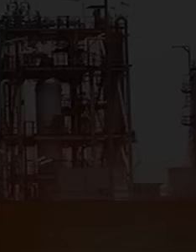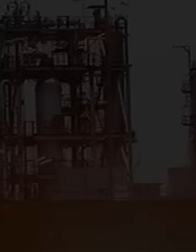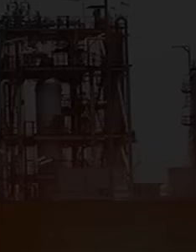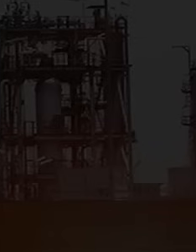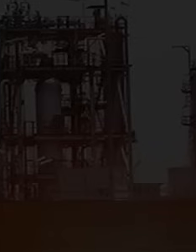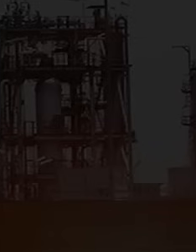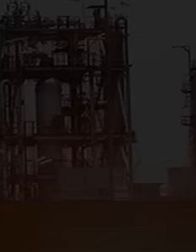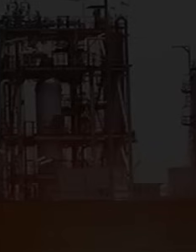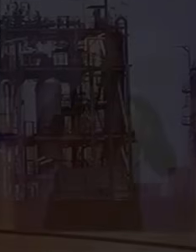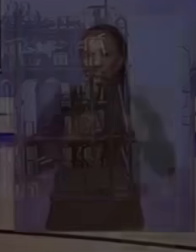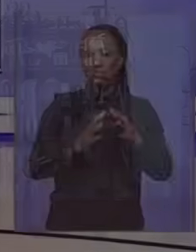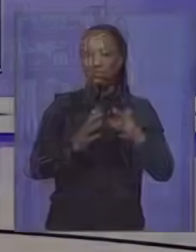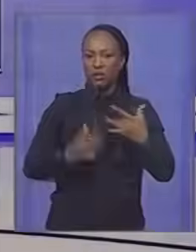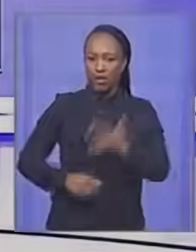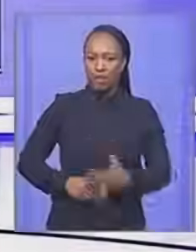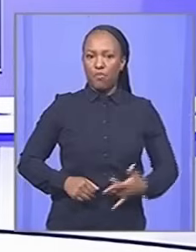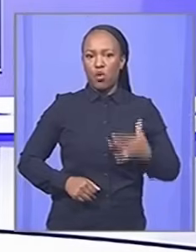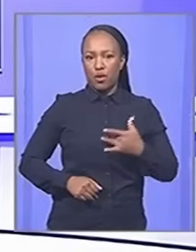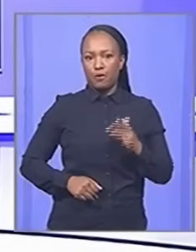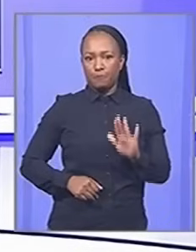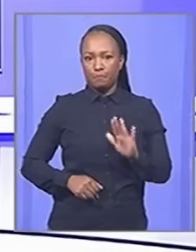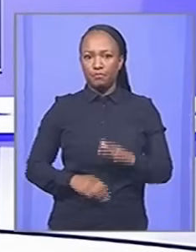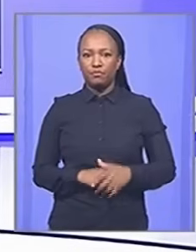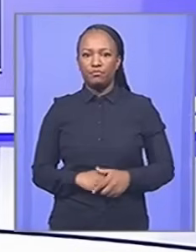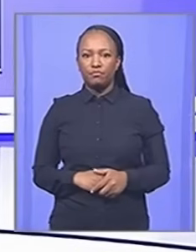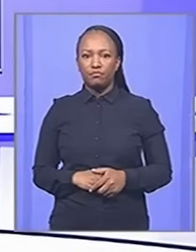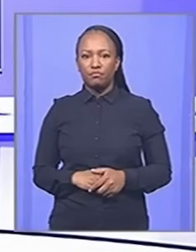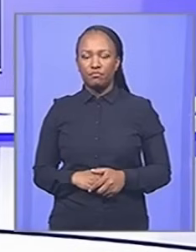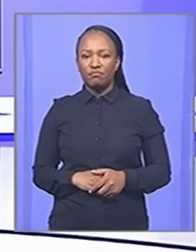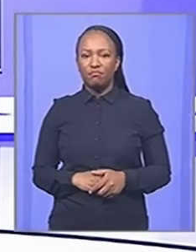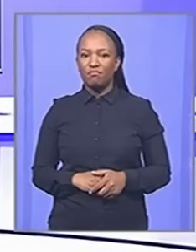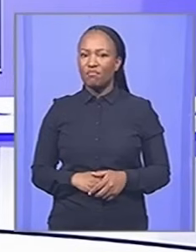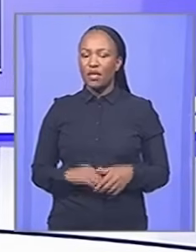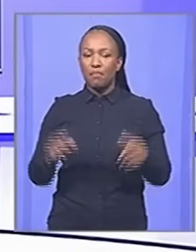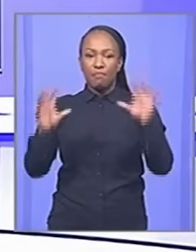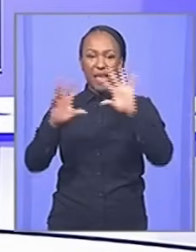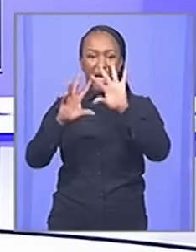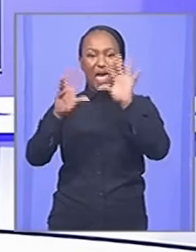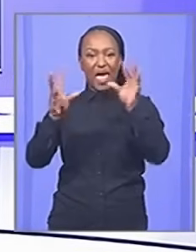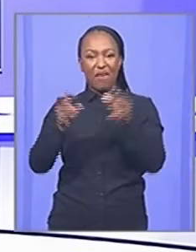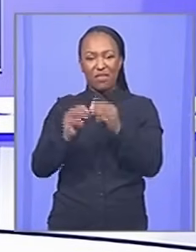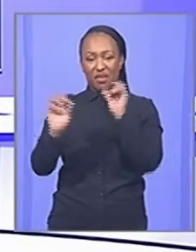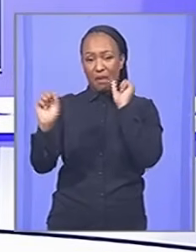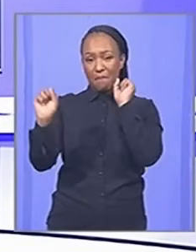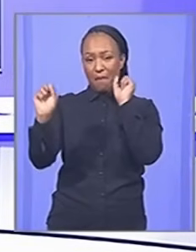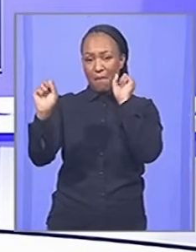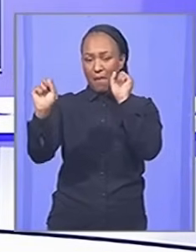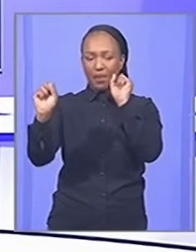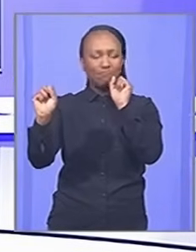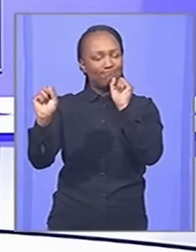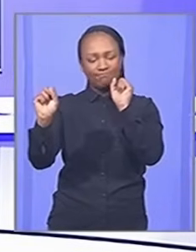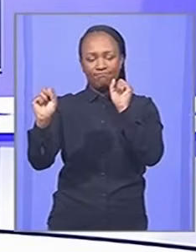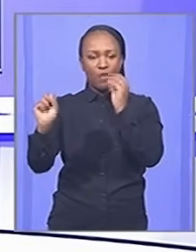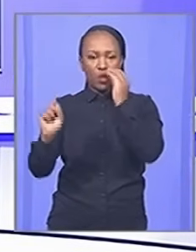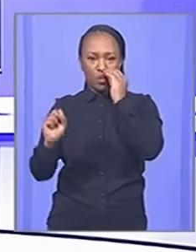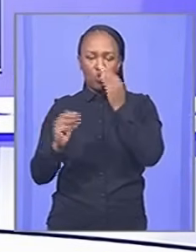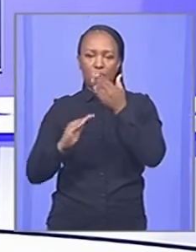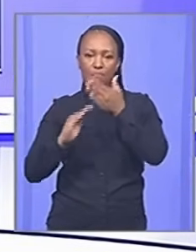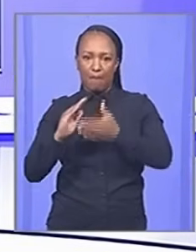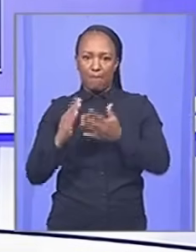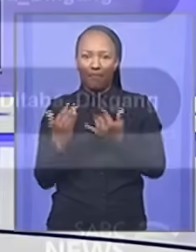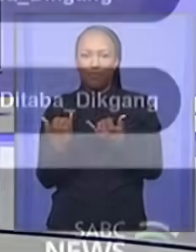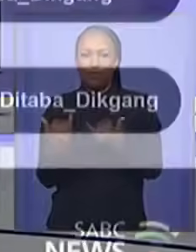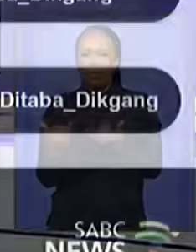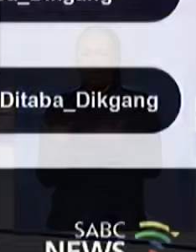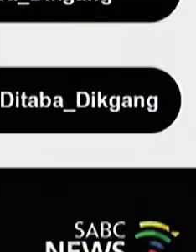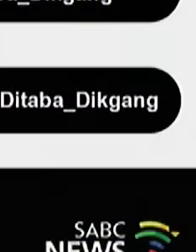ya tielela. Bešomi ba swana ba tla re ga enkentšha boloko ka moka gomme ya rena tema e felela gopolang gore ditaba tša rena